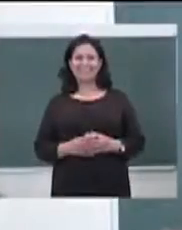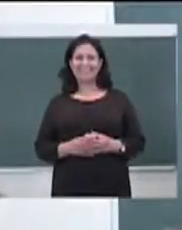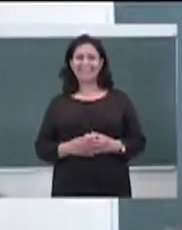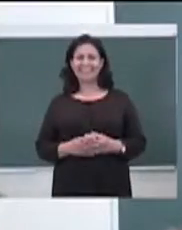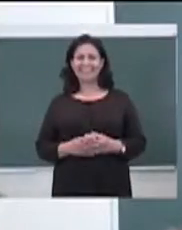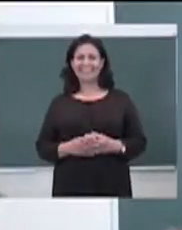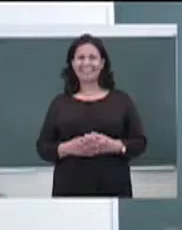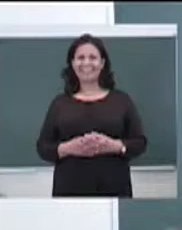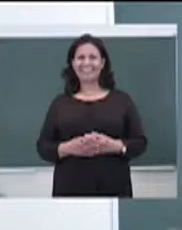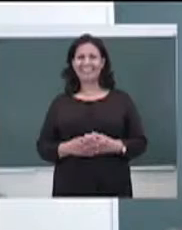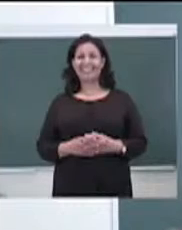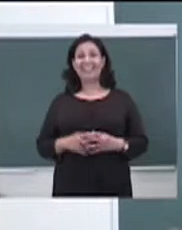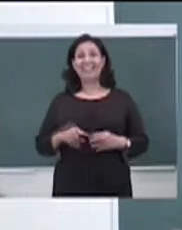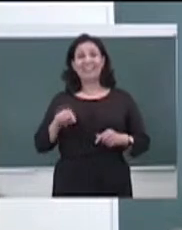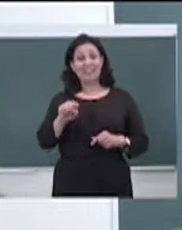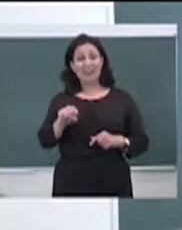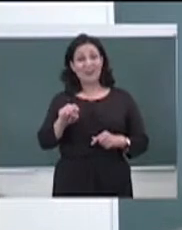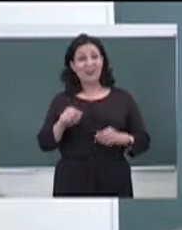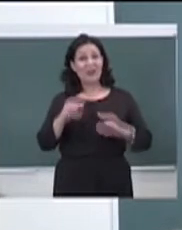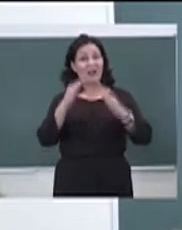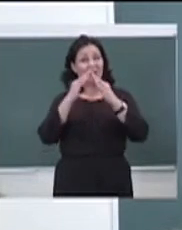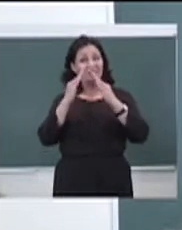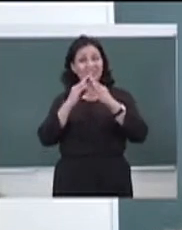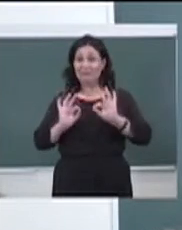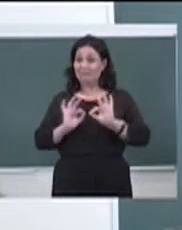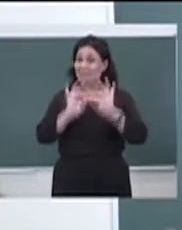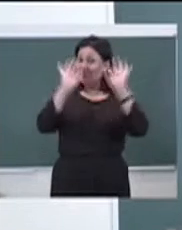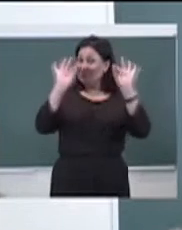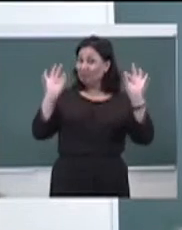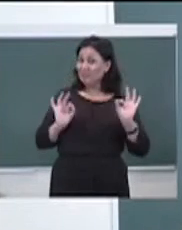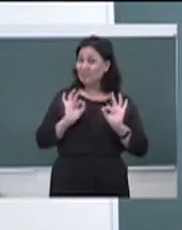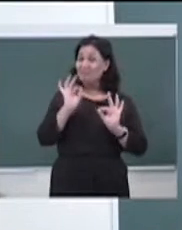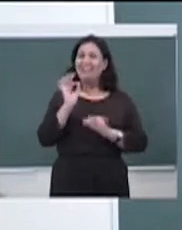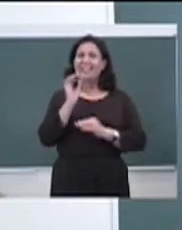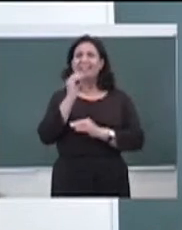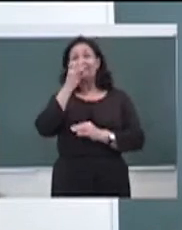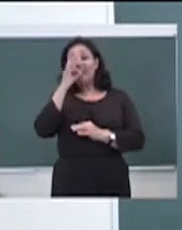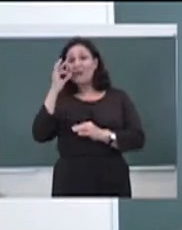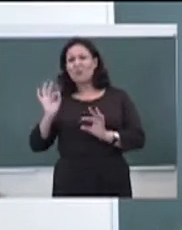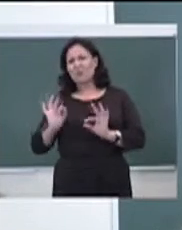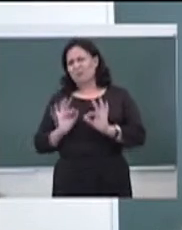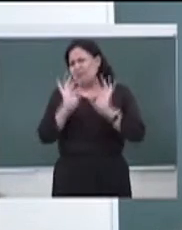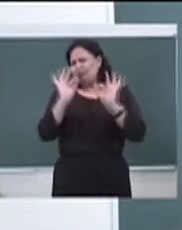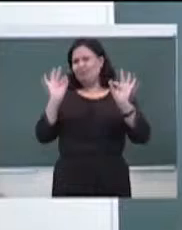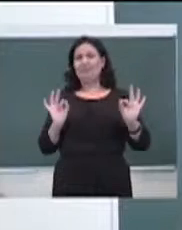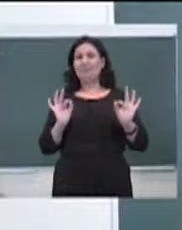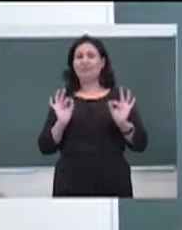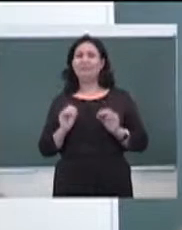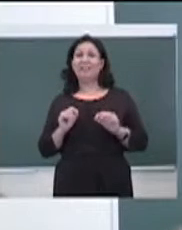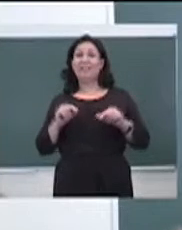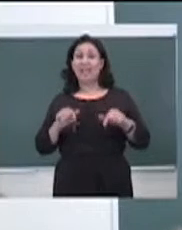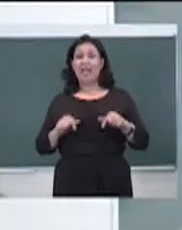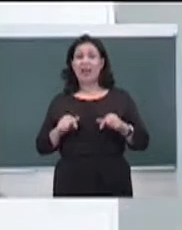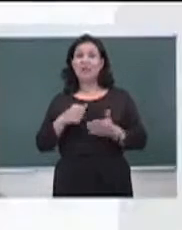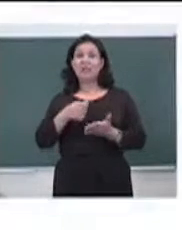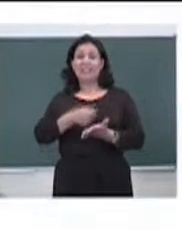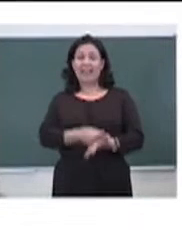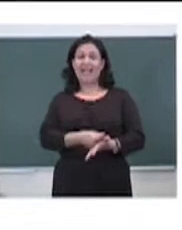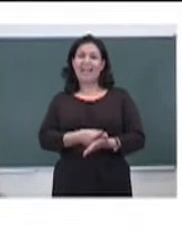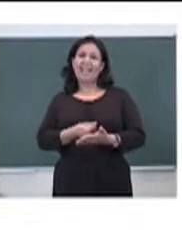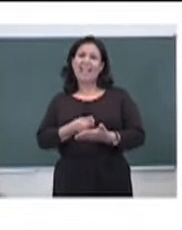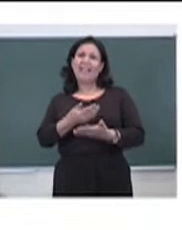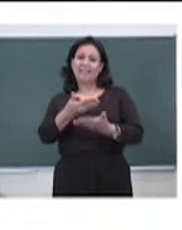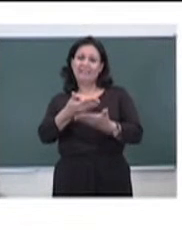I hope your houses look pretty and your flowers look beautiful. Let us try a different exercise on the next